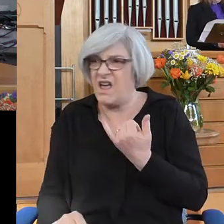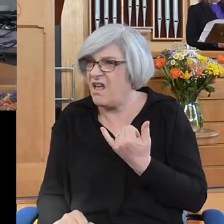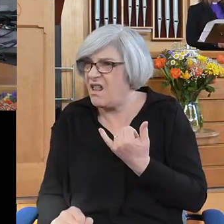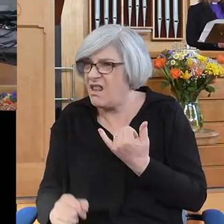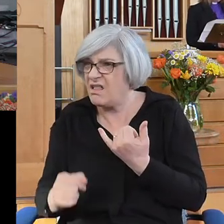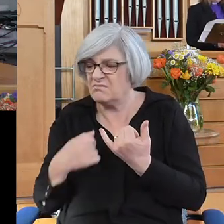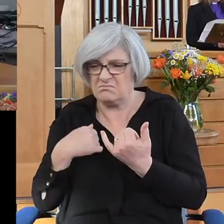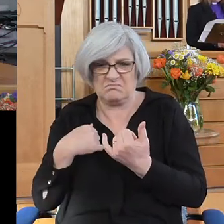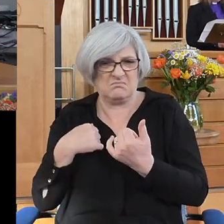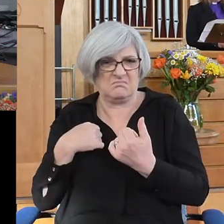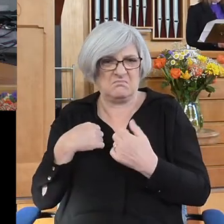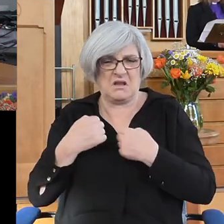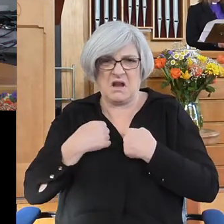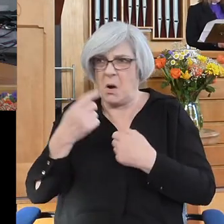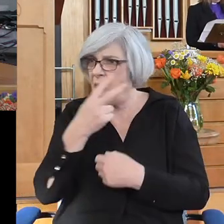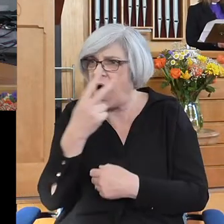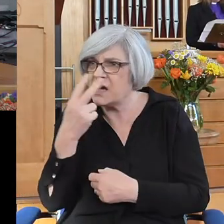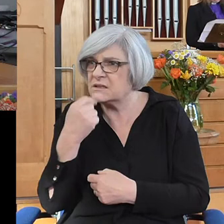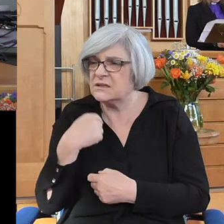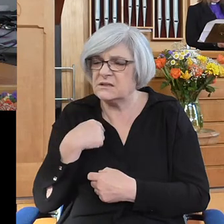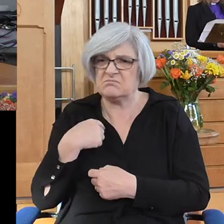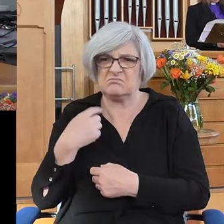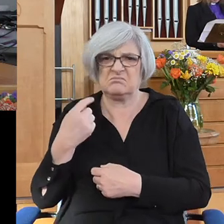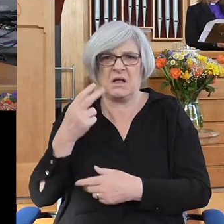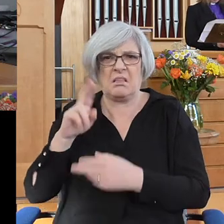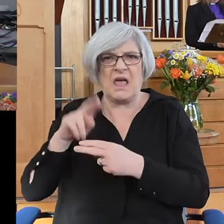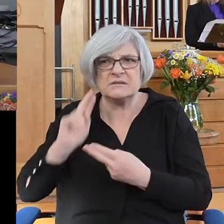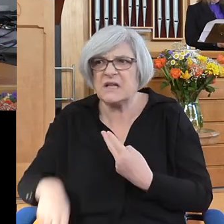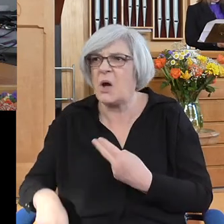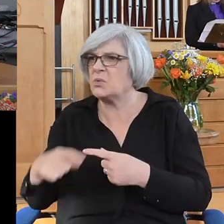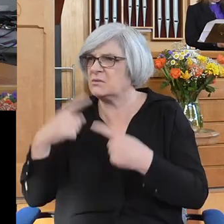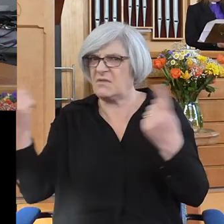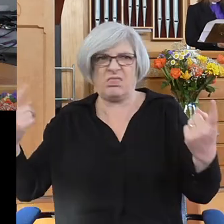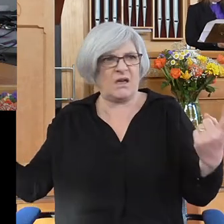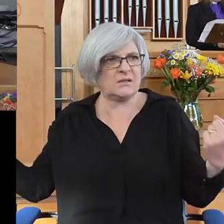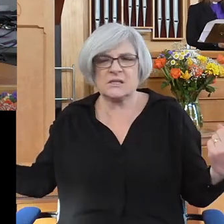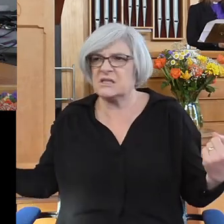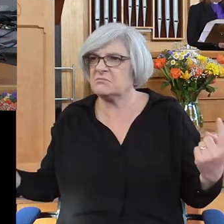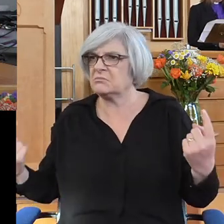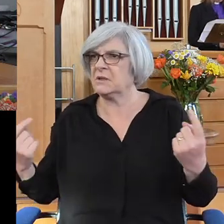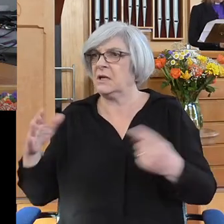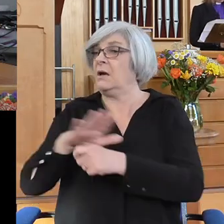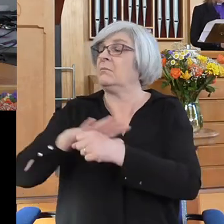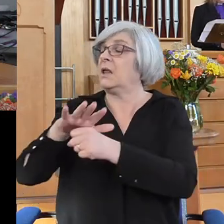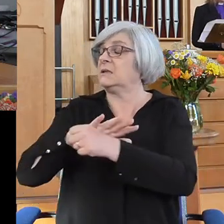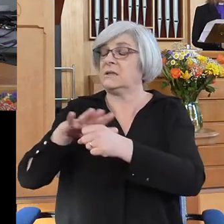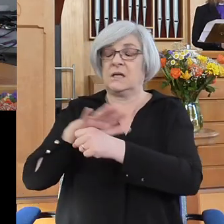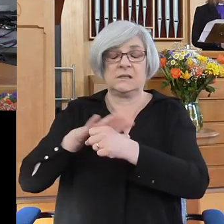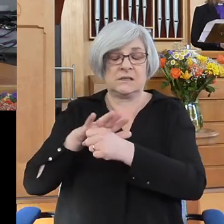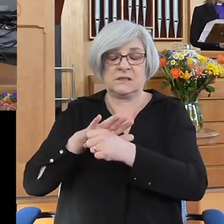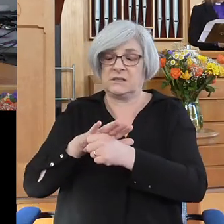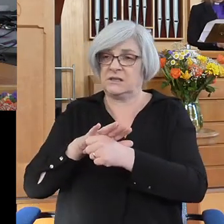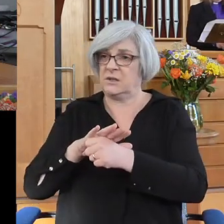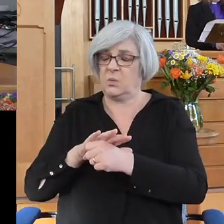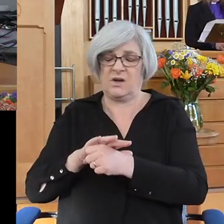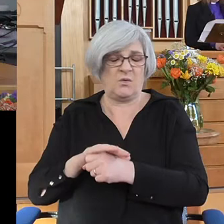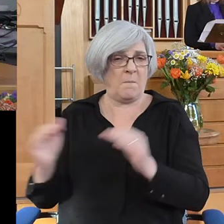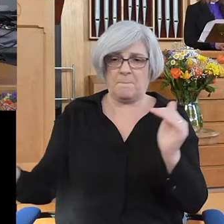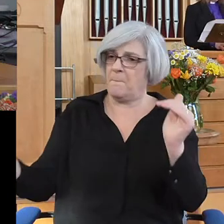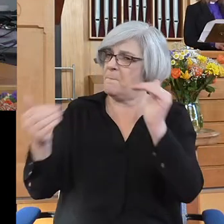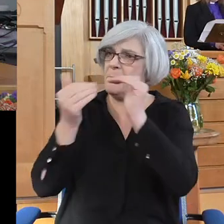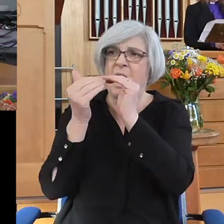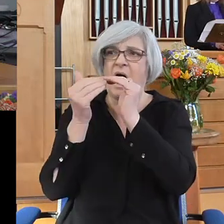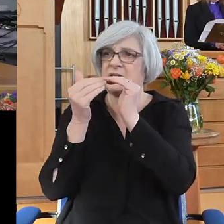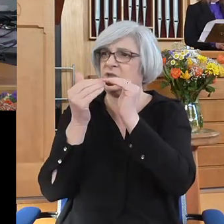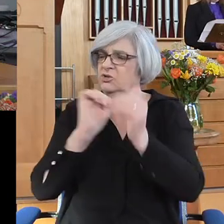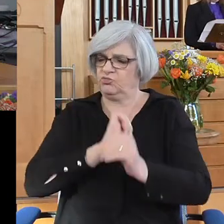own eyes and let ourselves and others down, in all those places where we are less than the Christian people you call